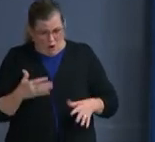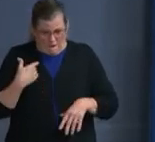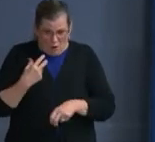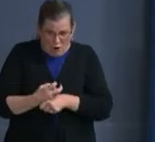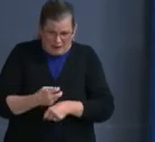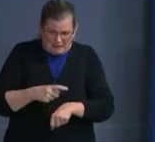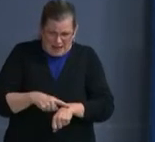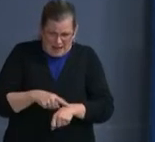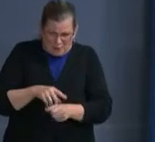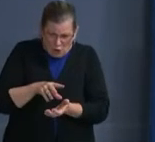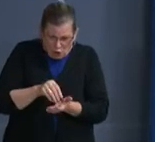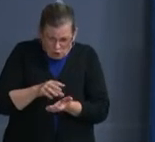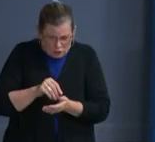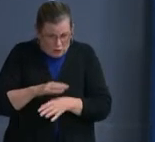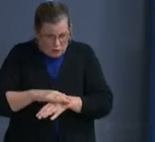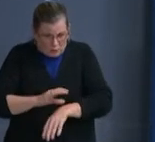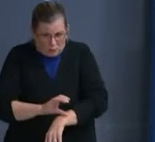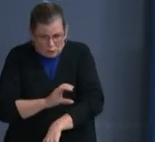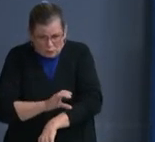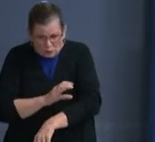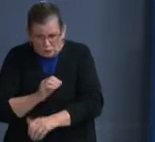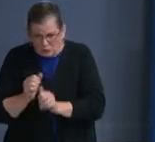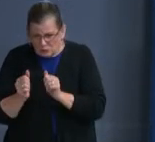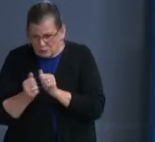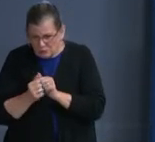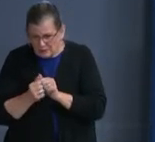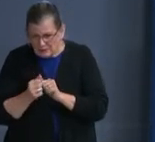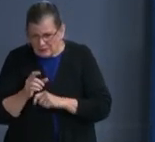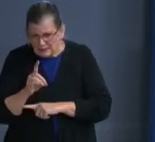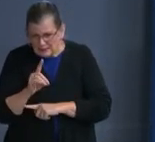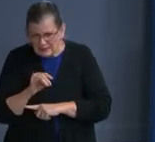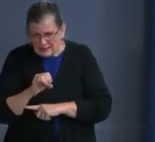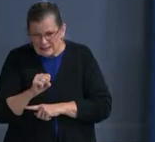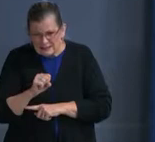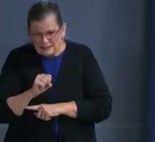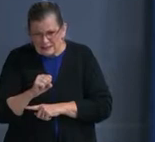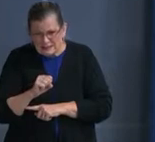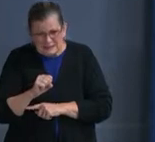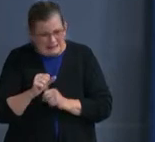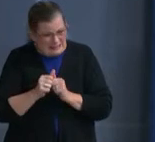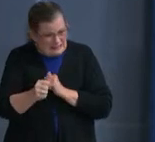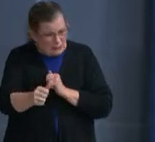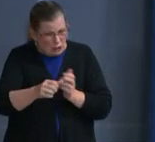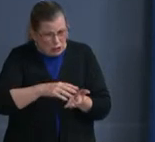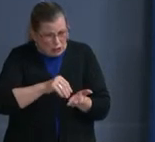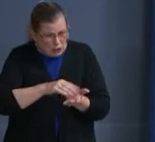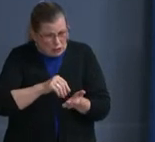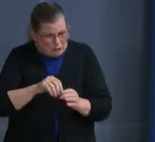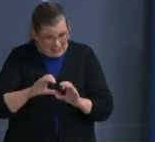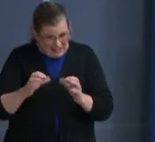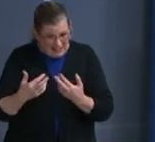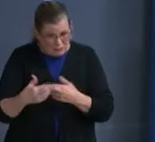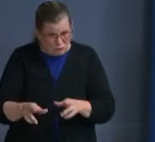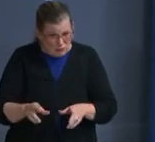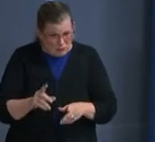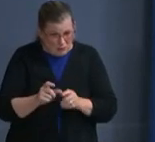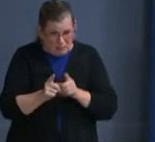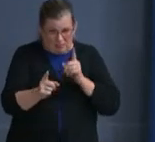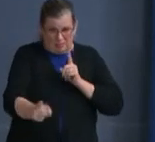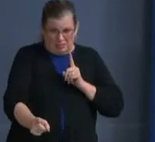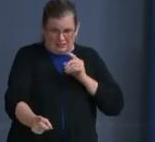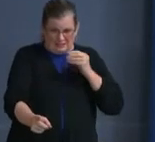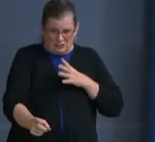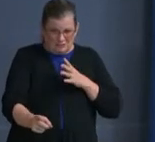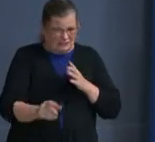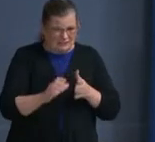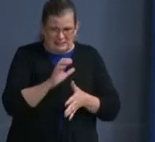a computer with distance learning, that were chosen because they needed to be in a room with a teacher. CARES isn't